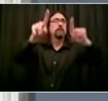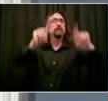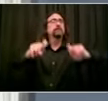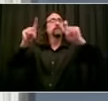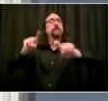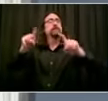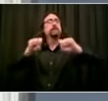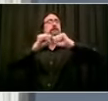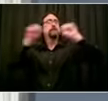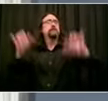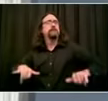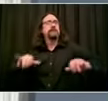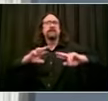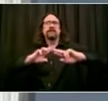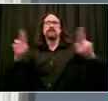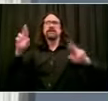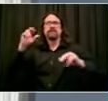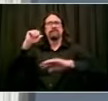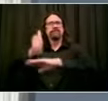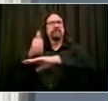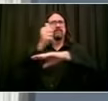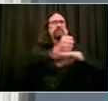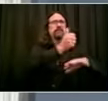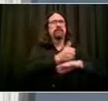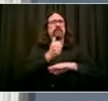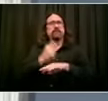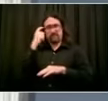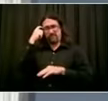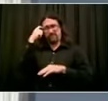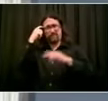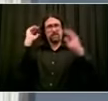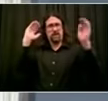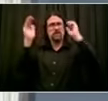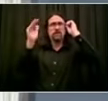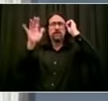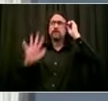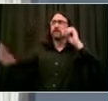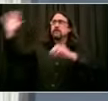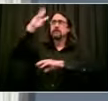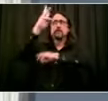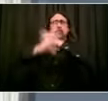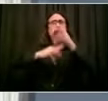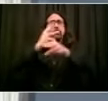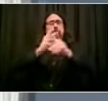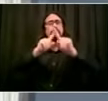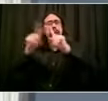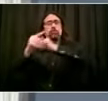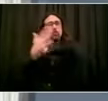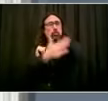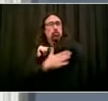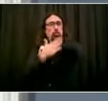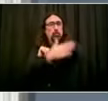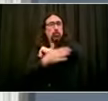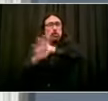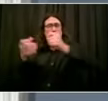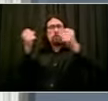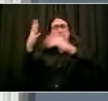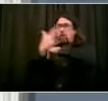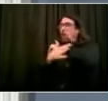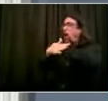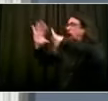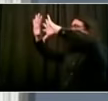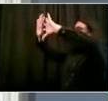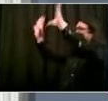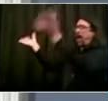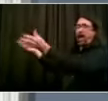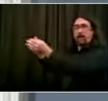the communities where we're seeing these clusters. If you look at last Friday alone, if you look at our 9 Tier 1 zip codes, the baseline level of